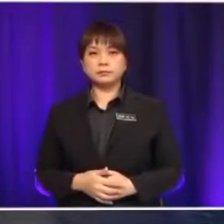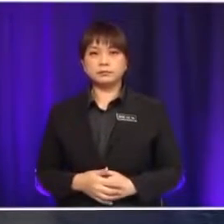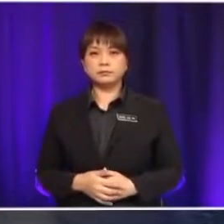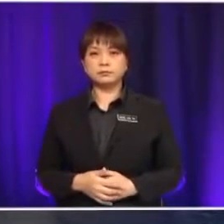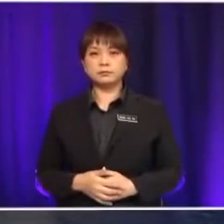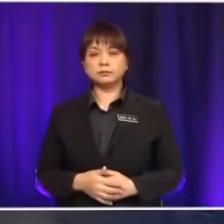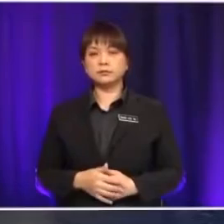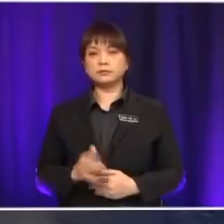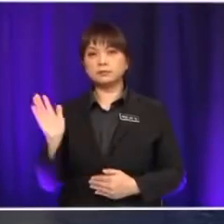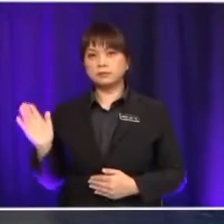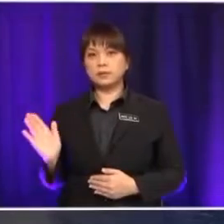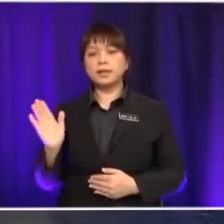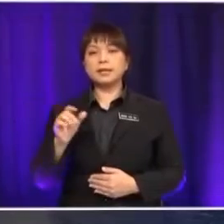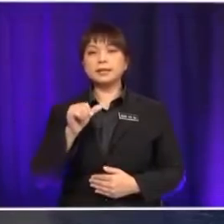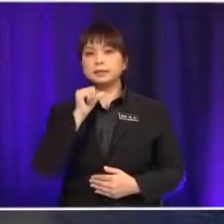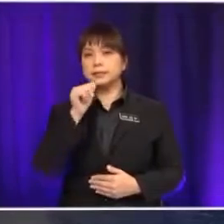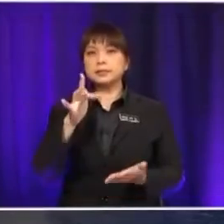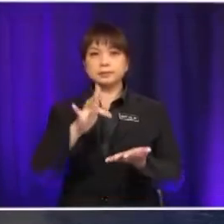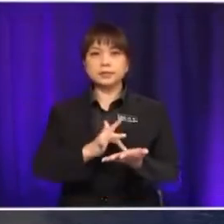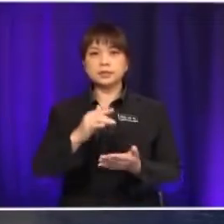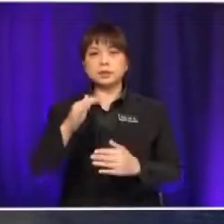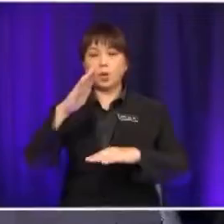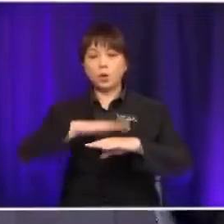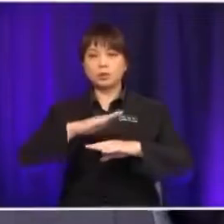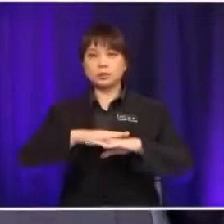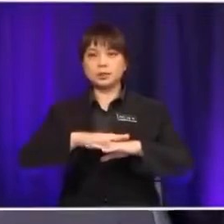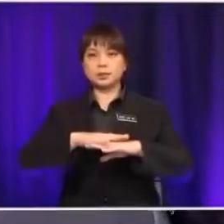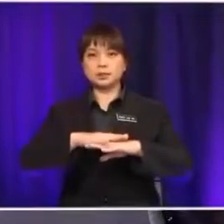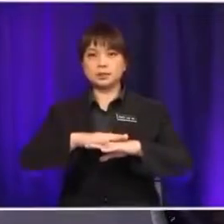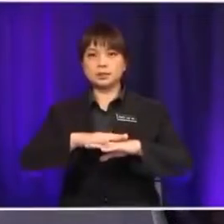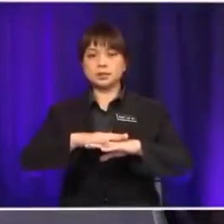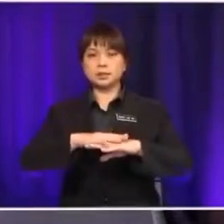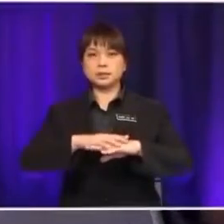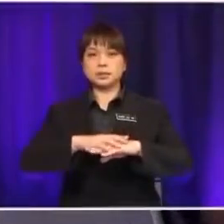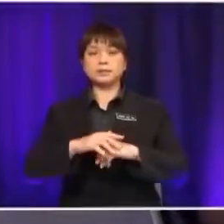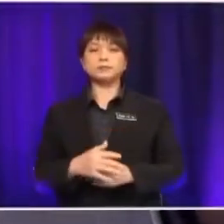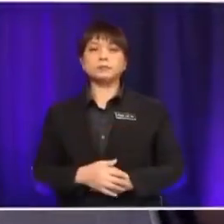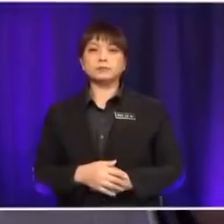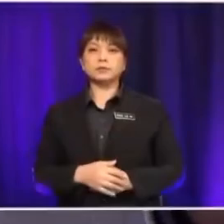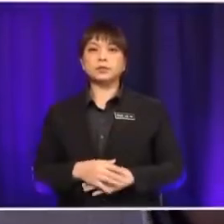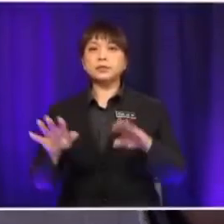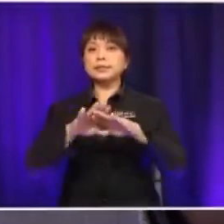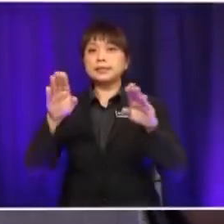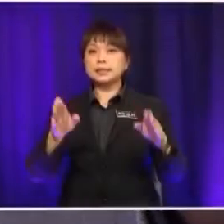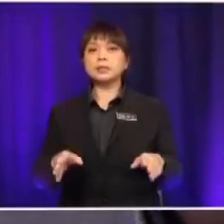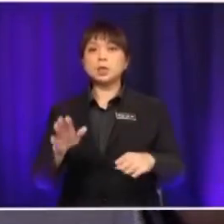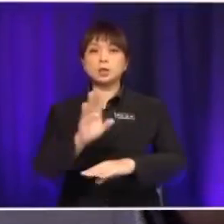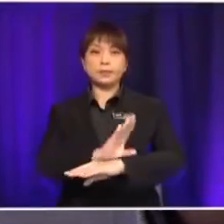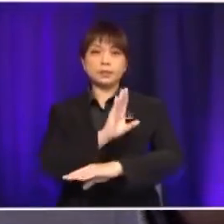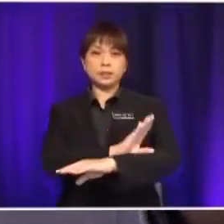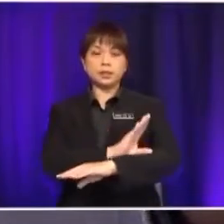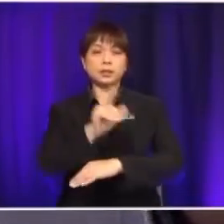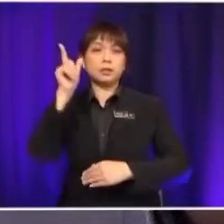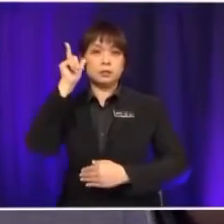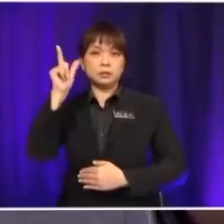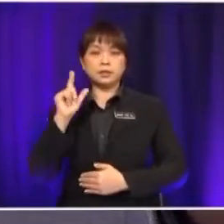is disadvantages of a desktop computer. Oh, okay. Disadvantages, right? All right. So let's look at